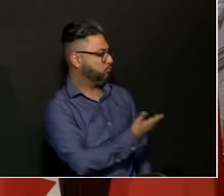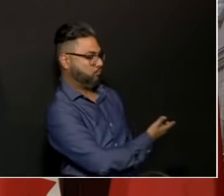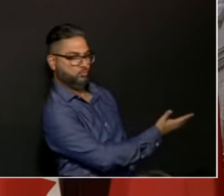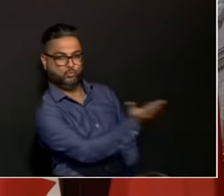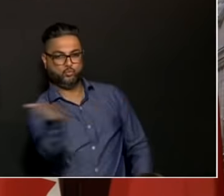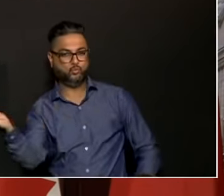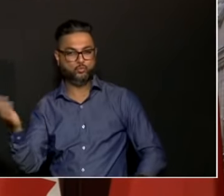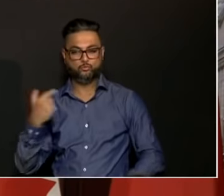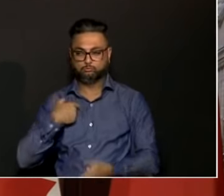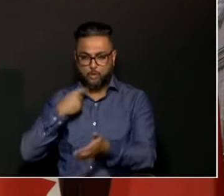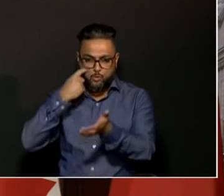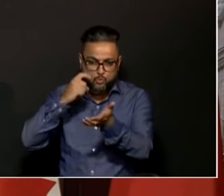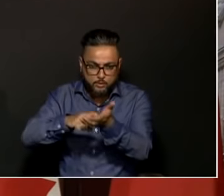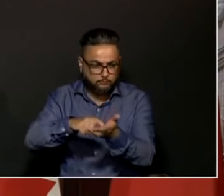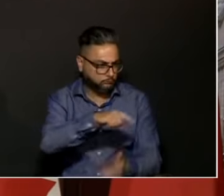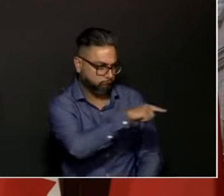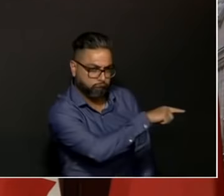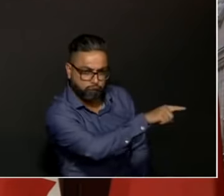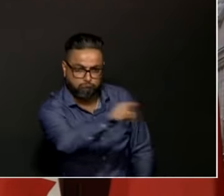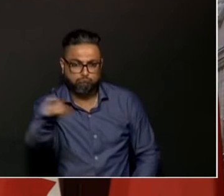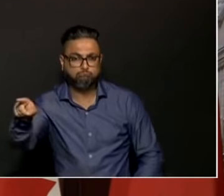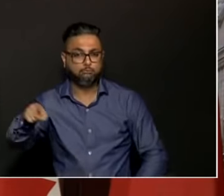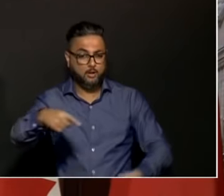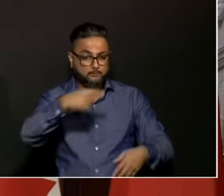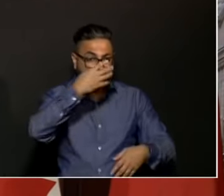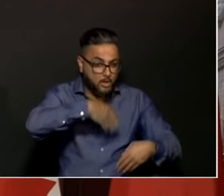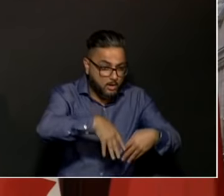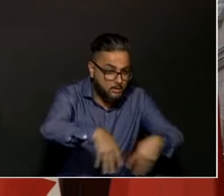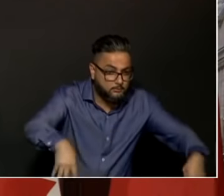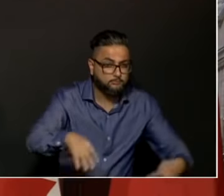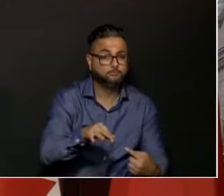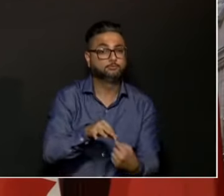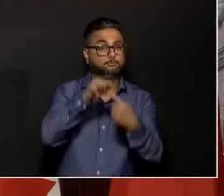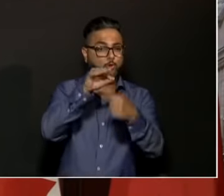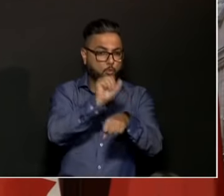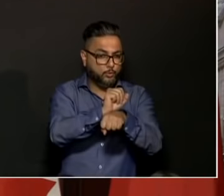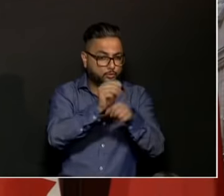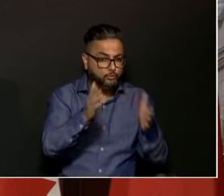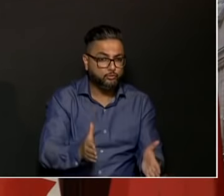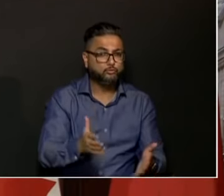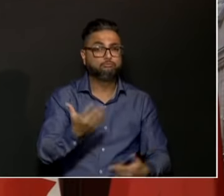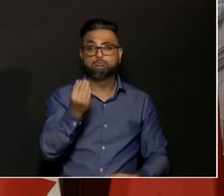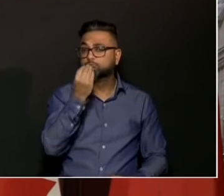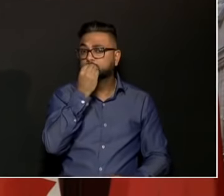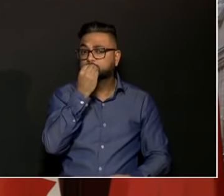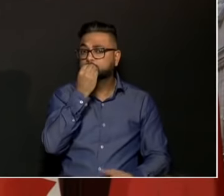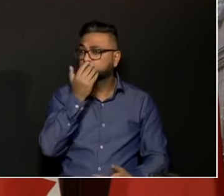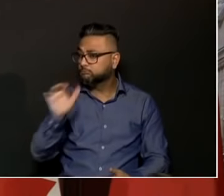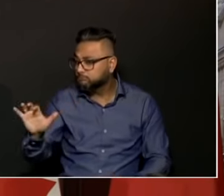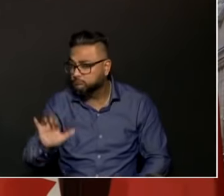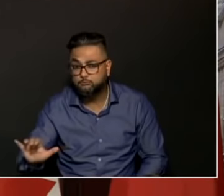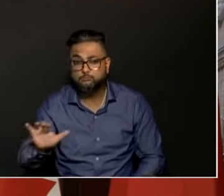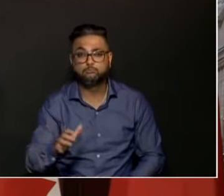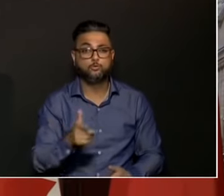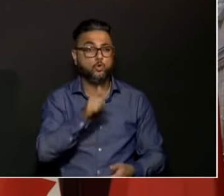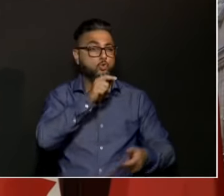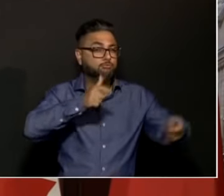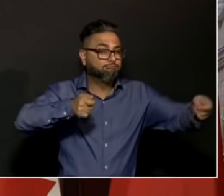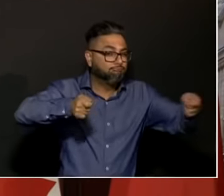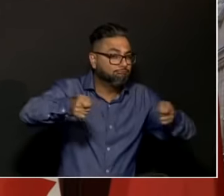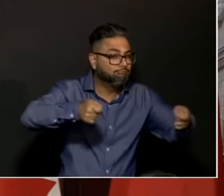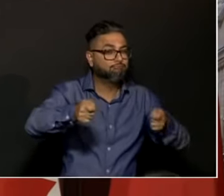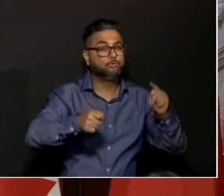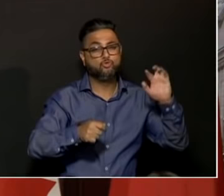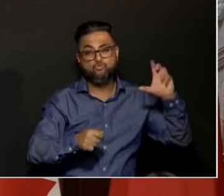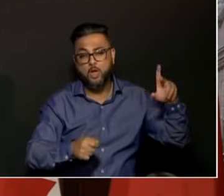out to everyone, all the frontline essential service workers, healthcare workers, grocery clerks, truck drivers. I could go on for an hour. All the companies that switched over